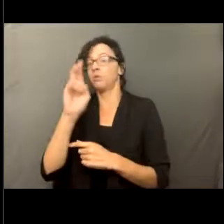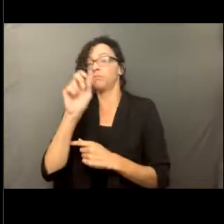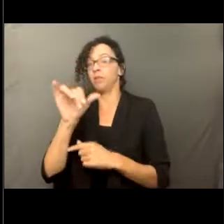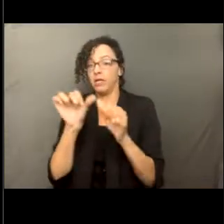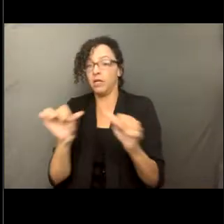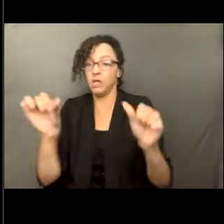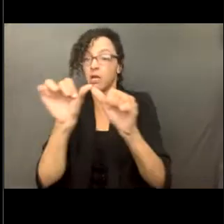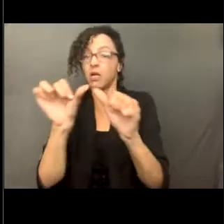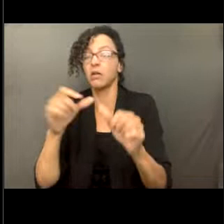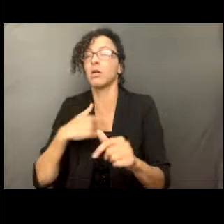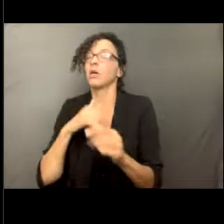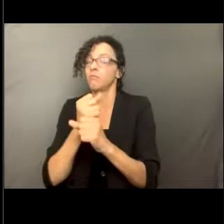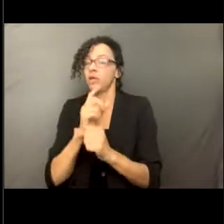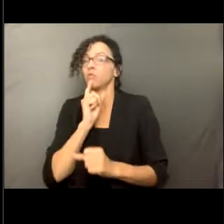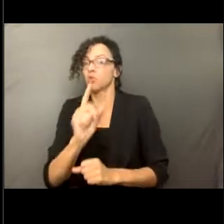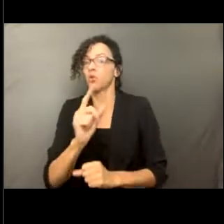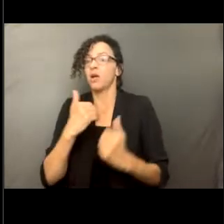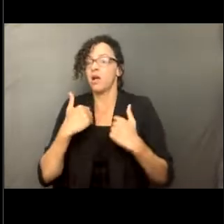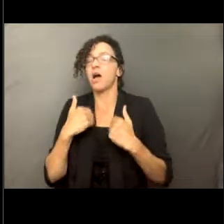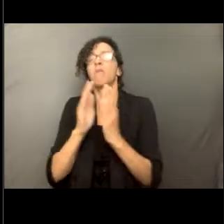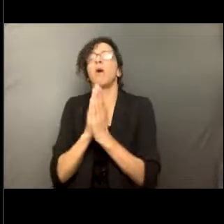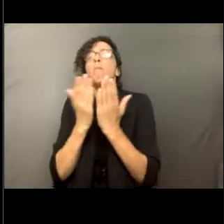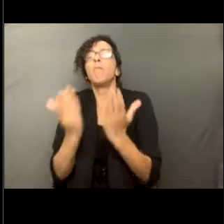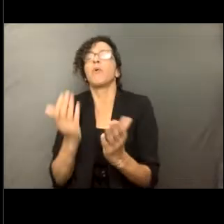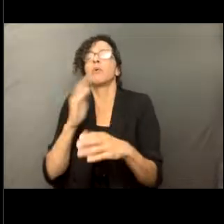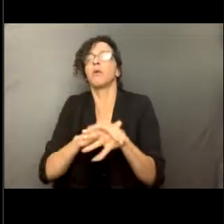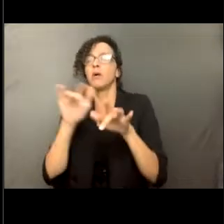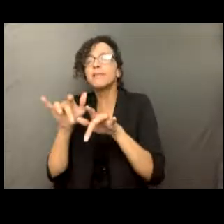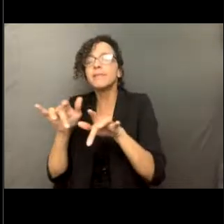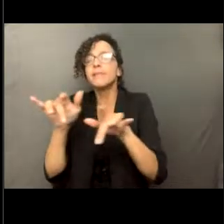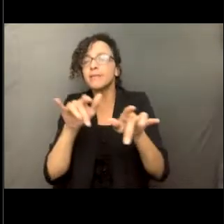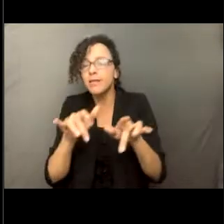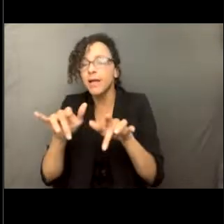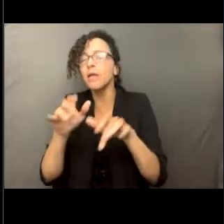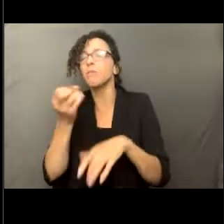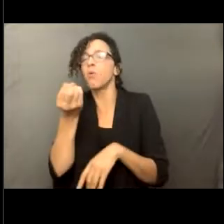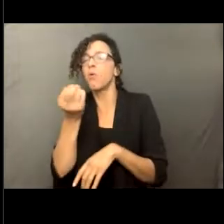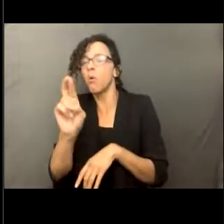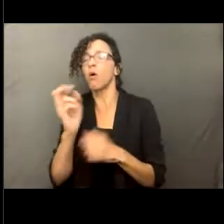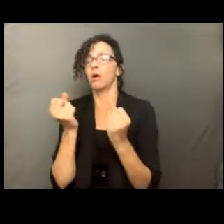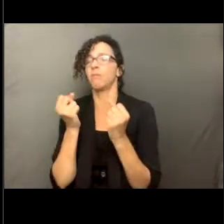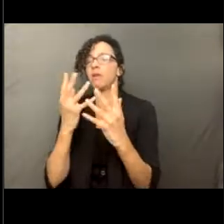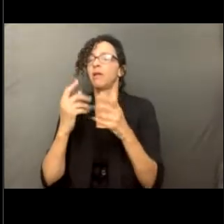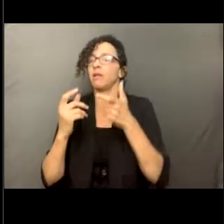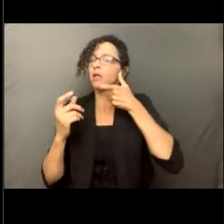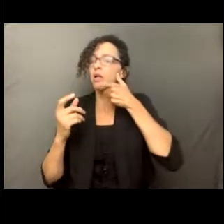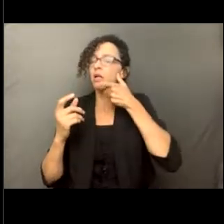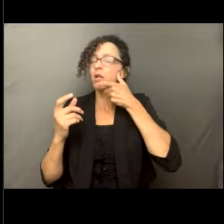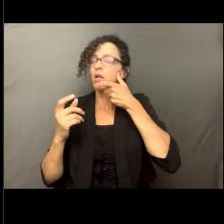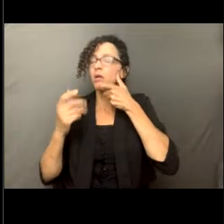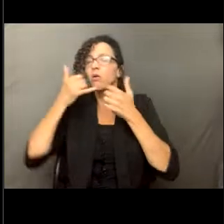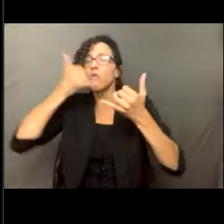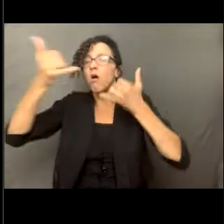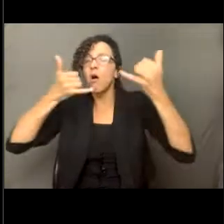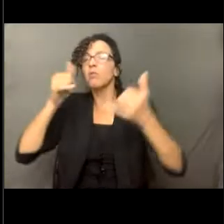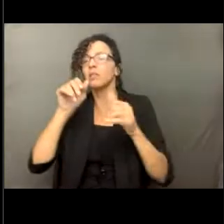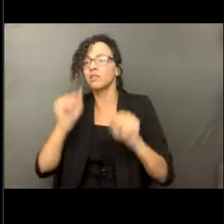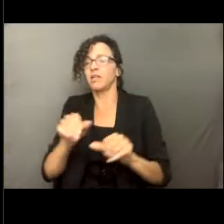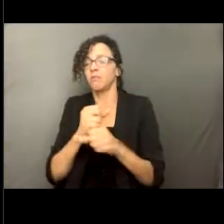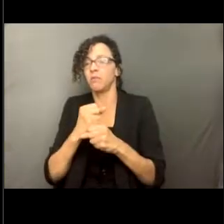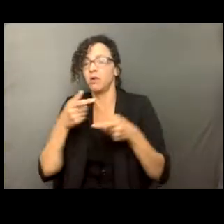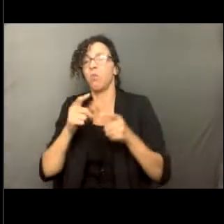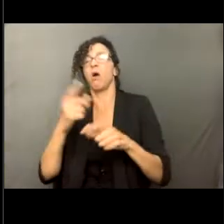membership, Brother Bradshaw, Commissioner Bradshaw's membership, the construction industry in particular, they can't afford to live in